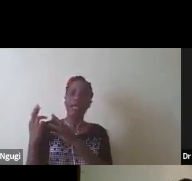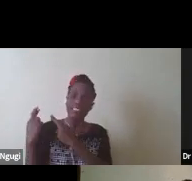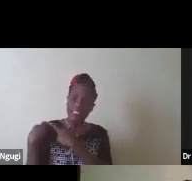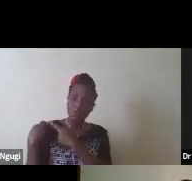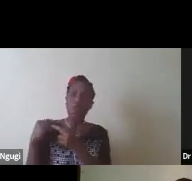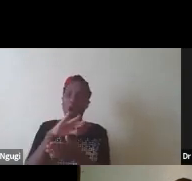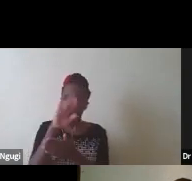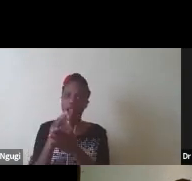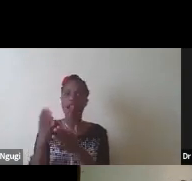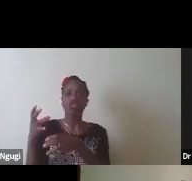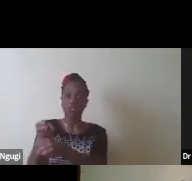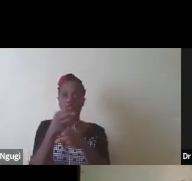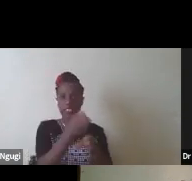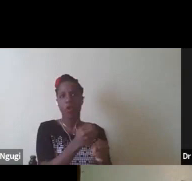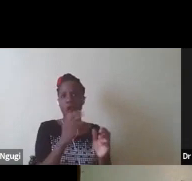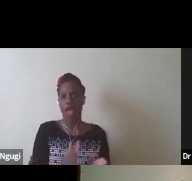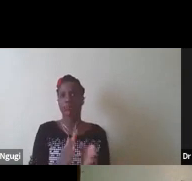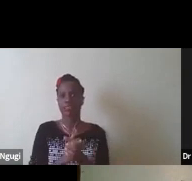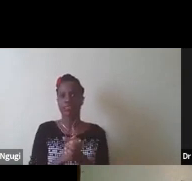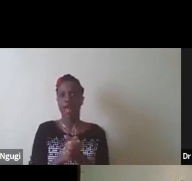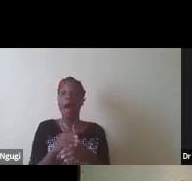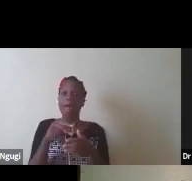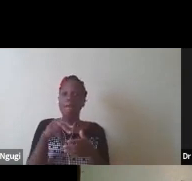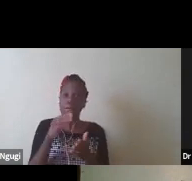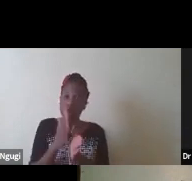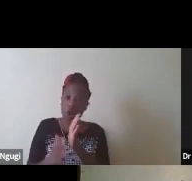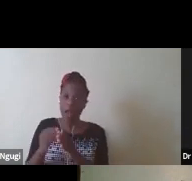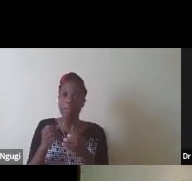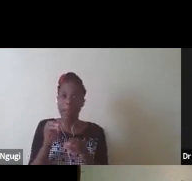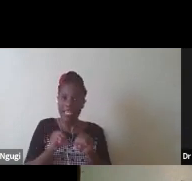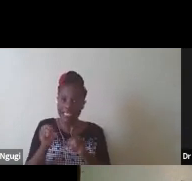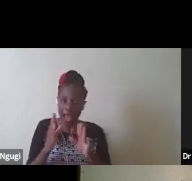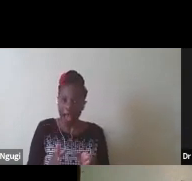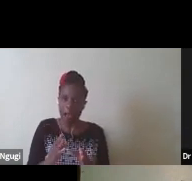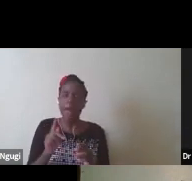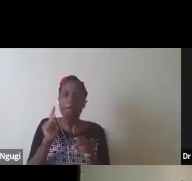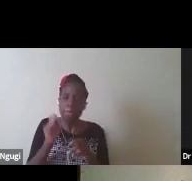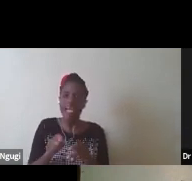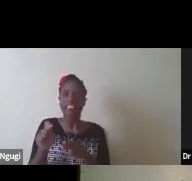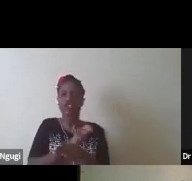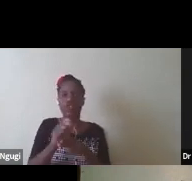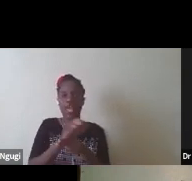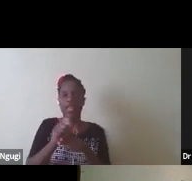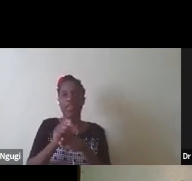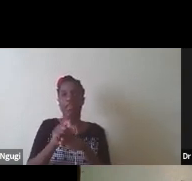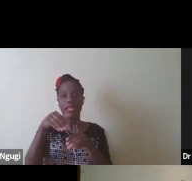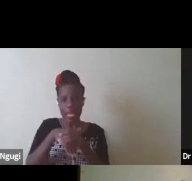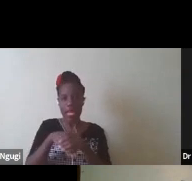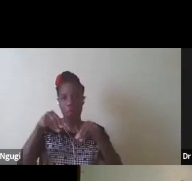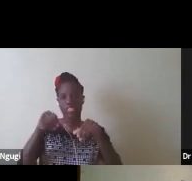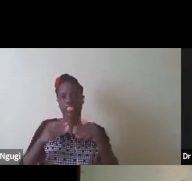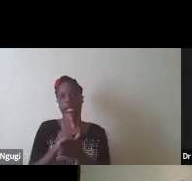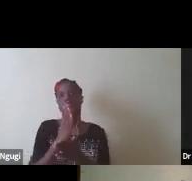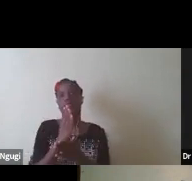all policymakers and program managers should have done the quality rights training. As long as they do it, it